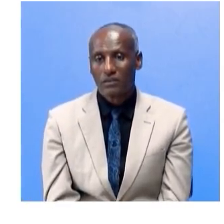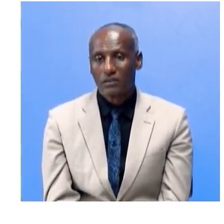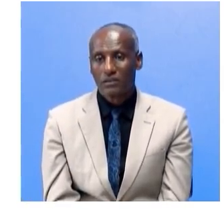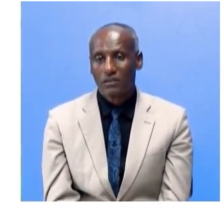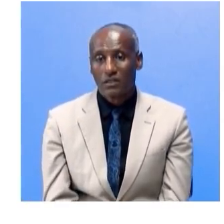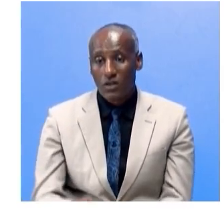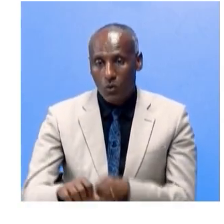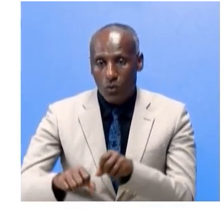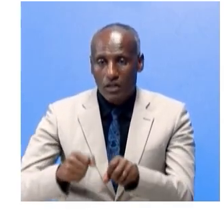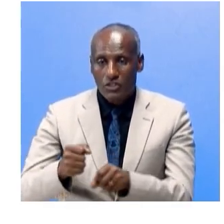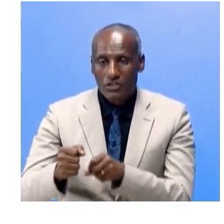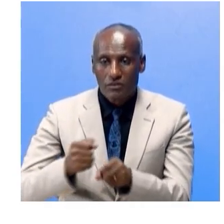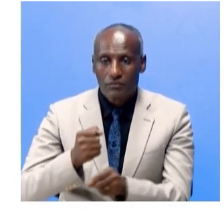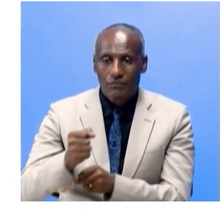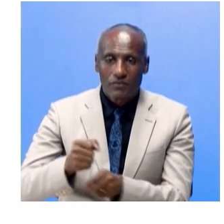wash